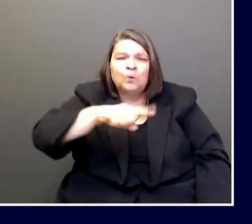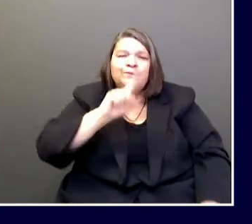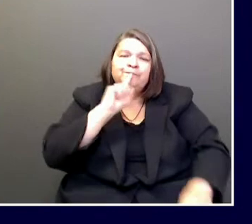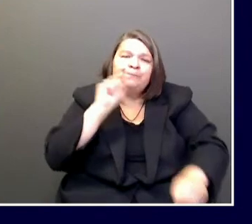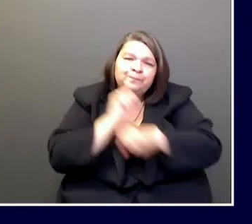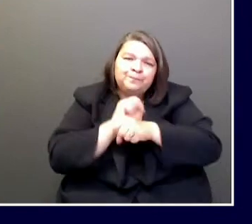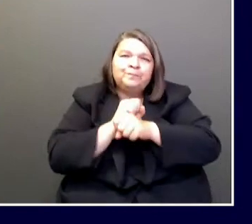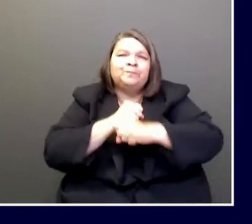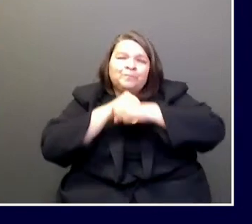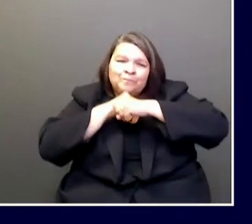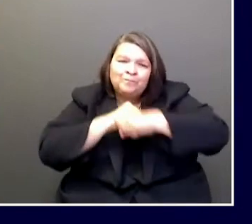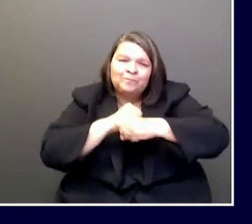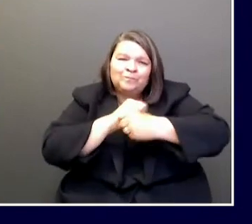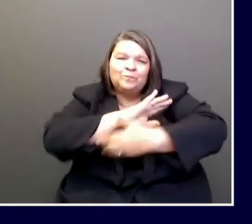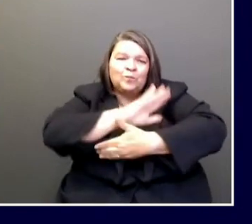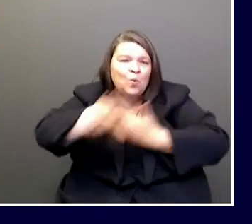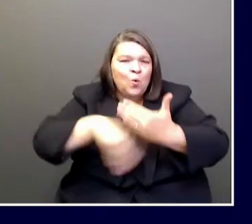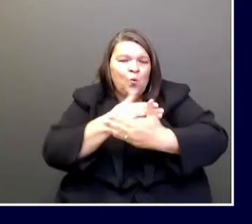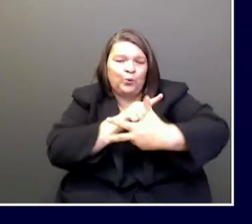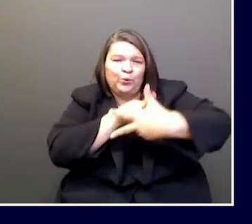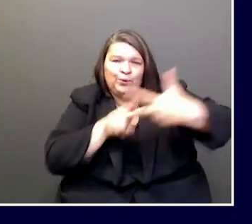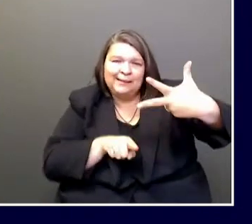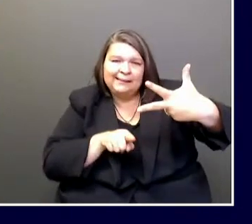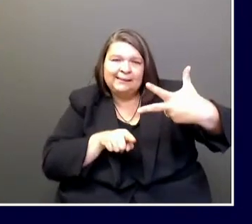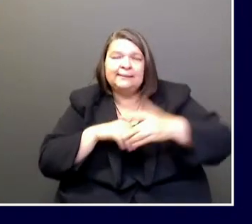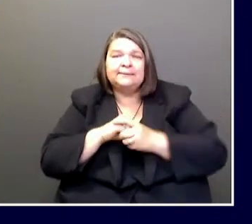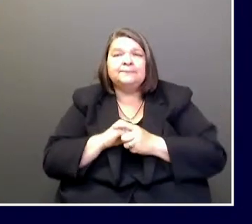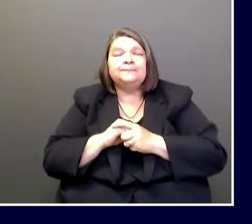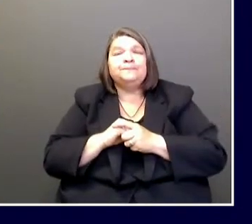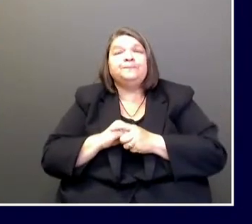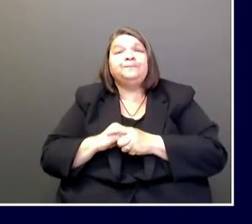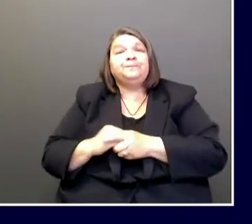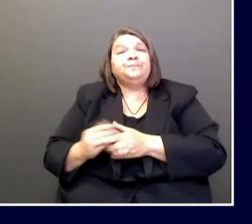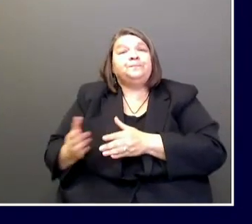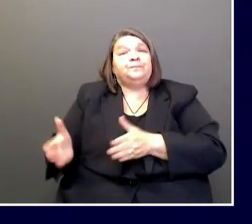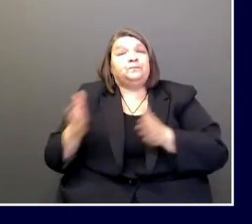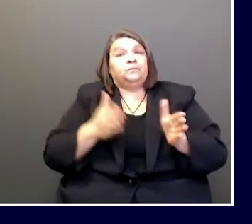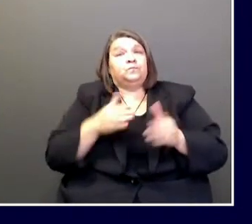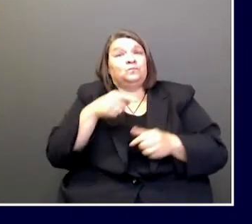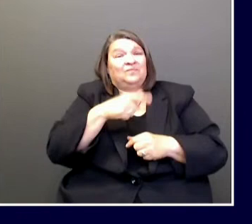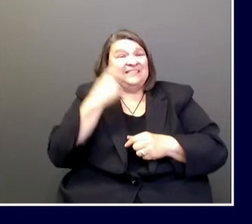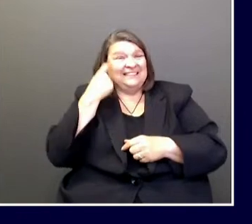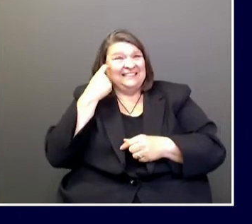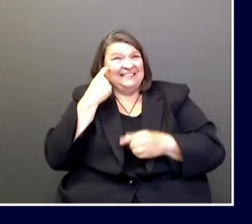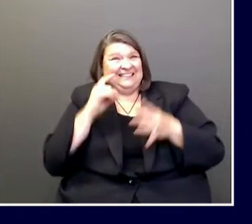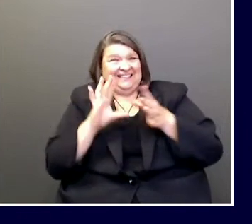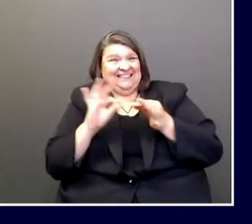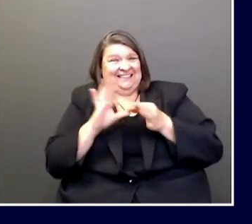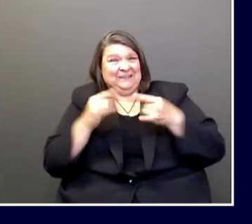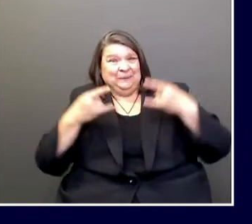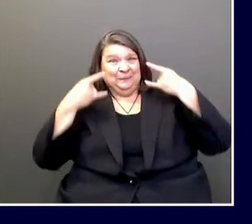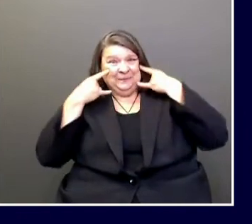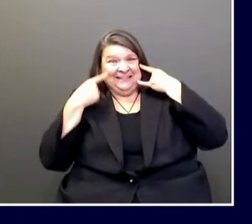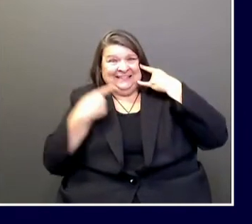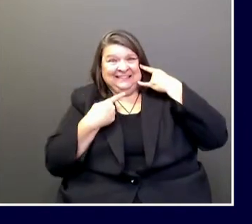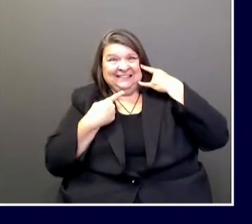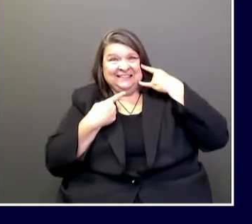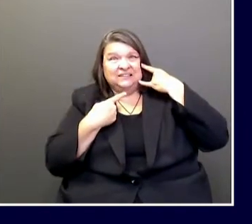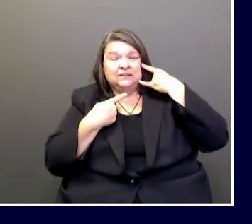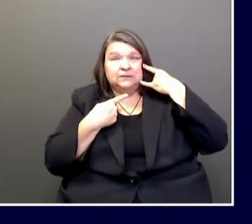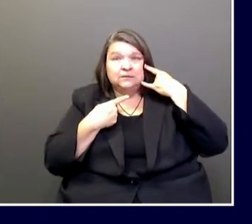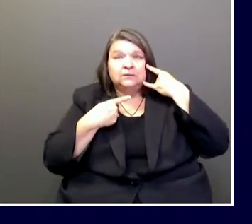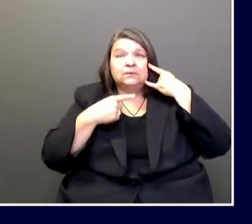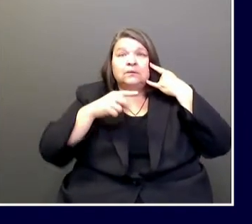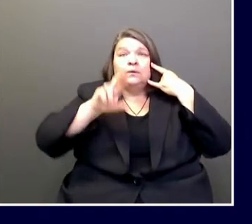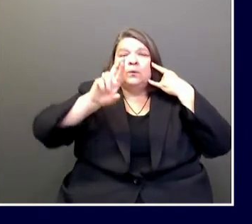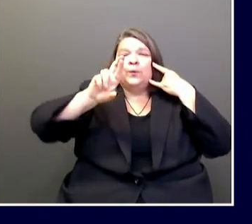based on rare but important possibilities that fully vaccinated people might inadvertently infect somebody